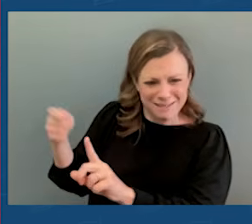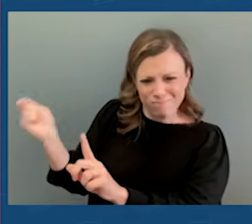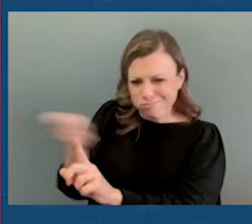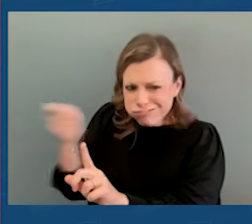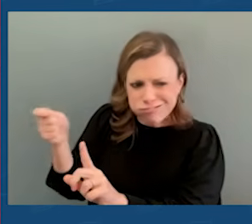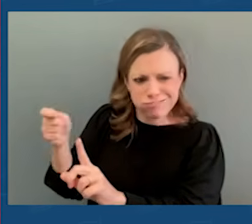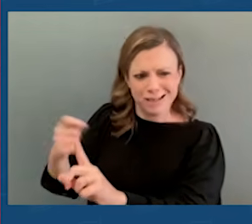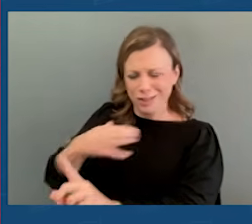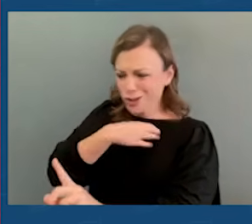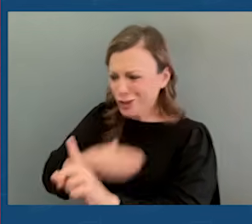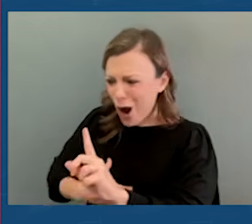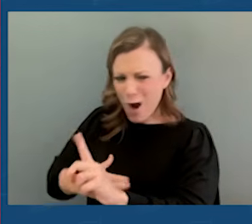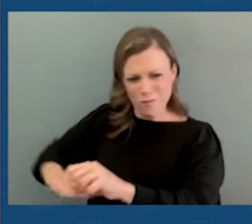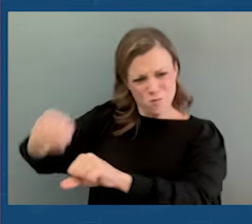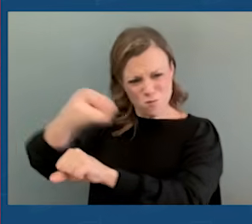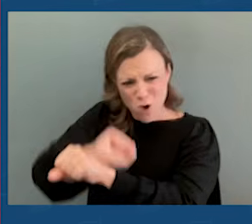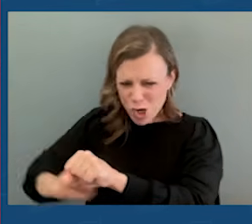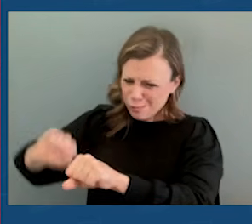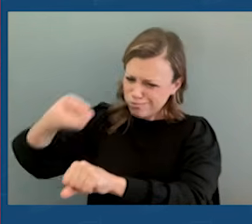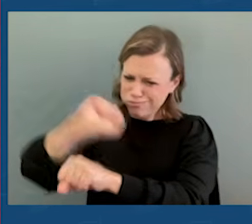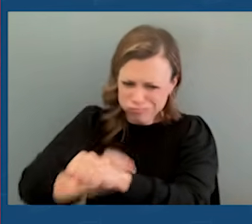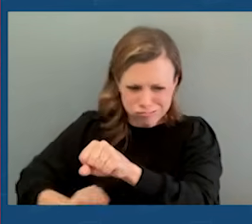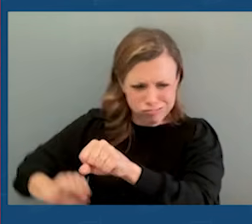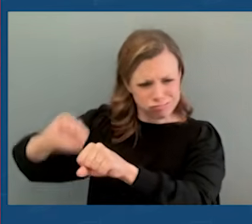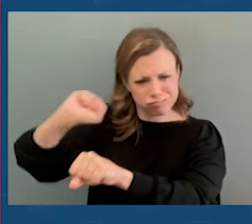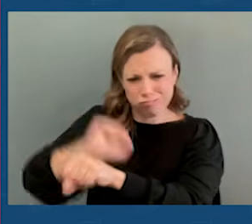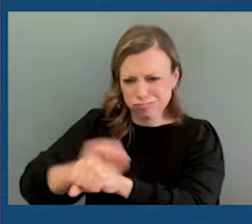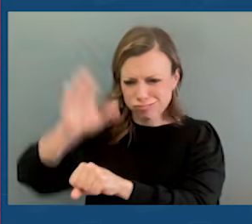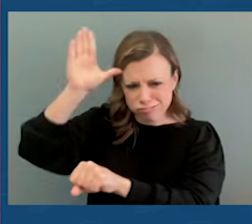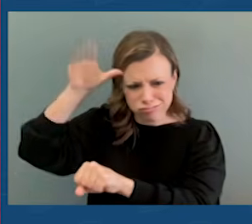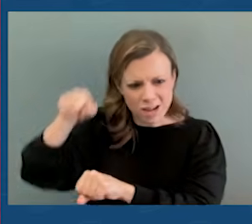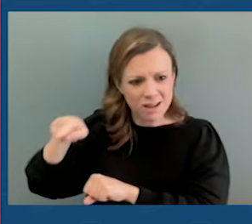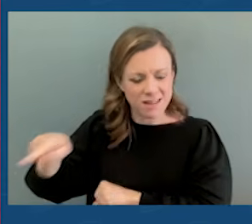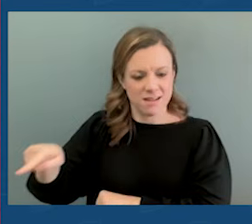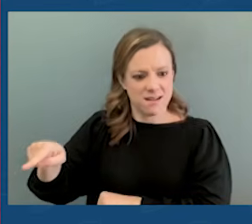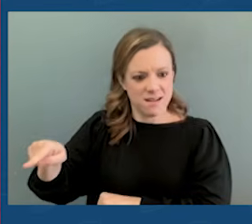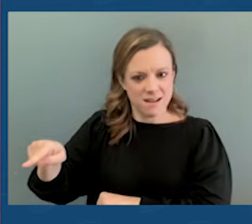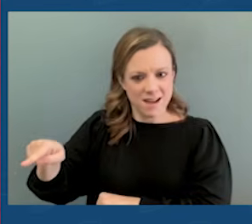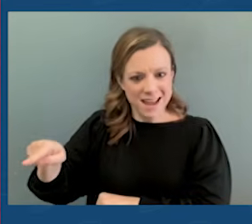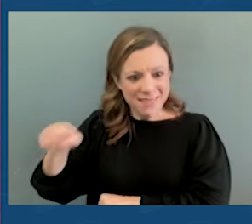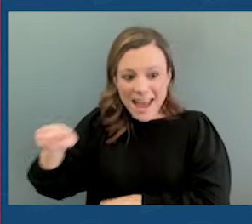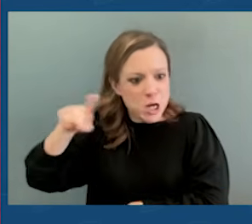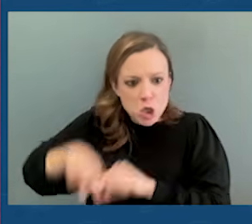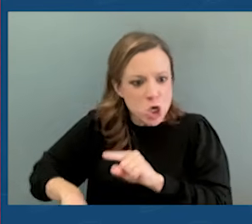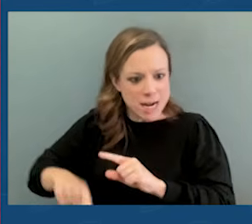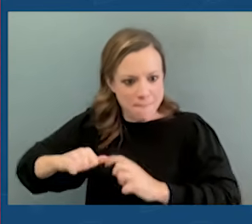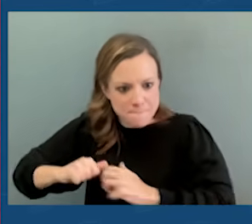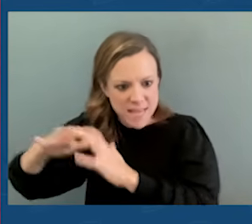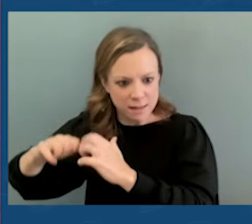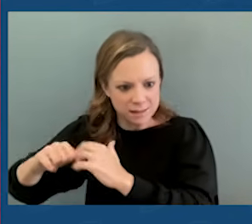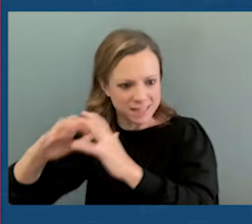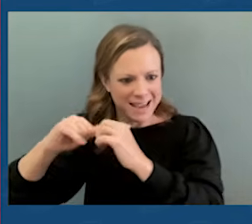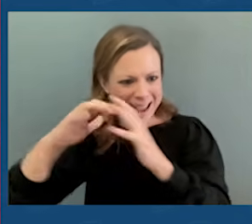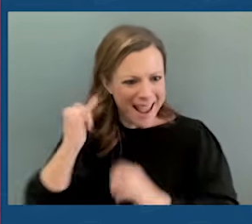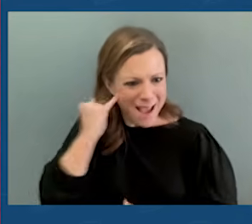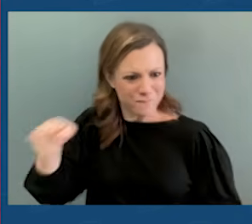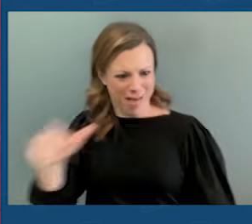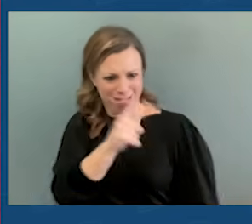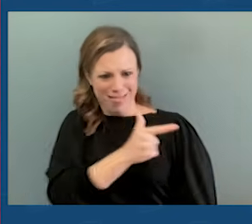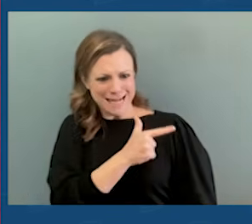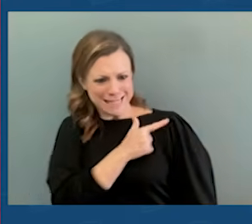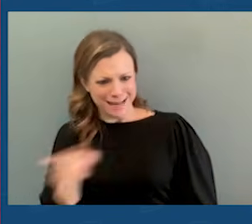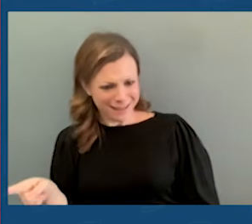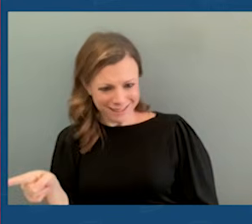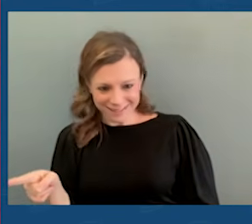African who were brought to this country were be able to build despite